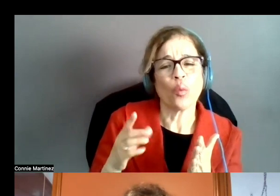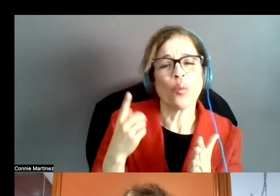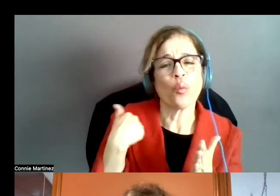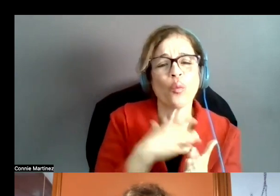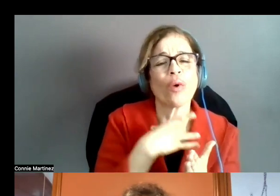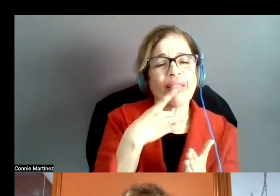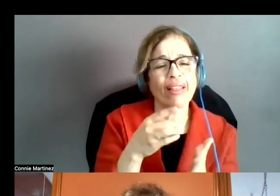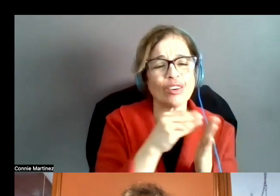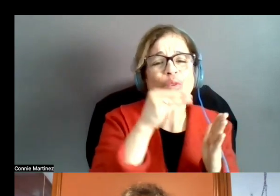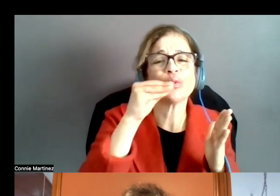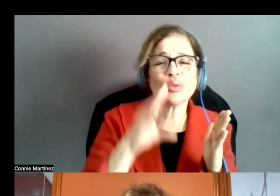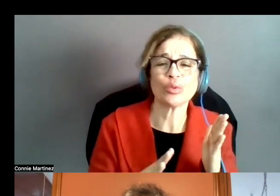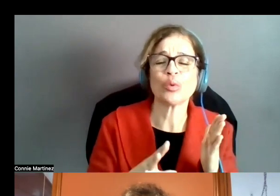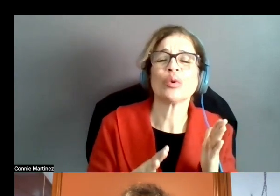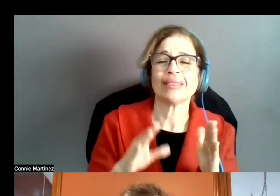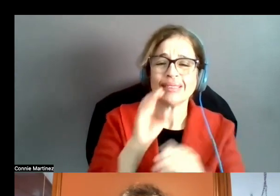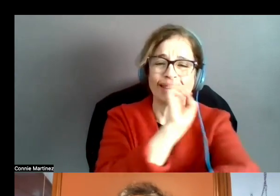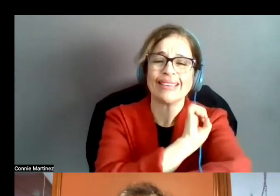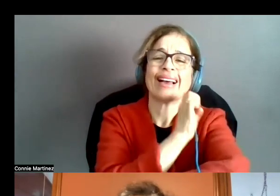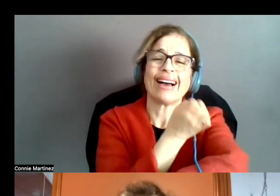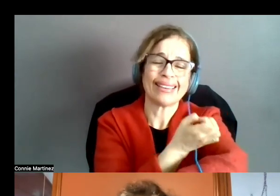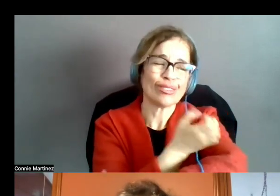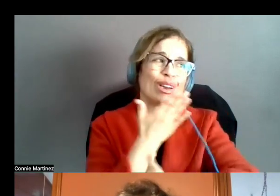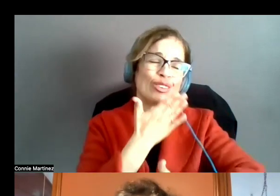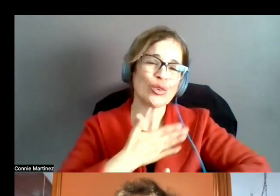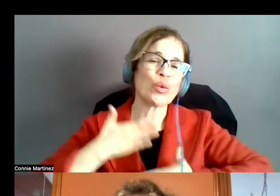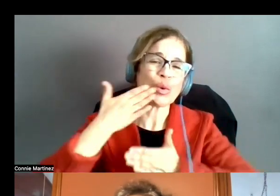the student energy.